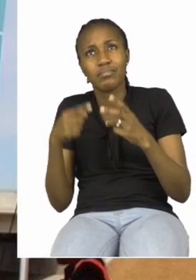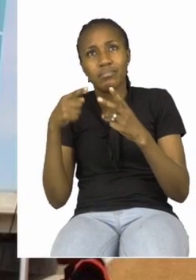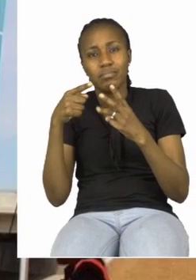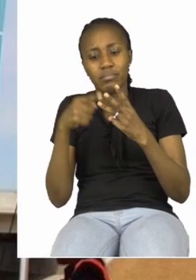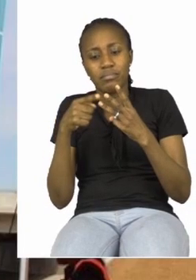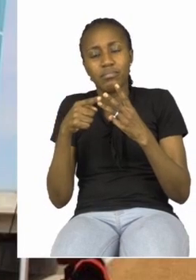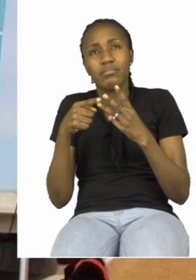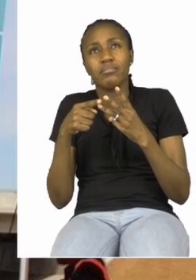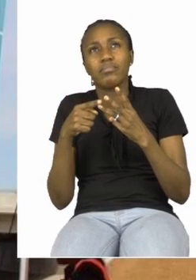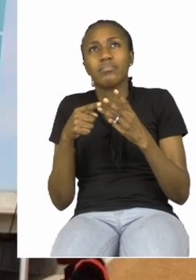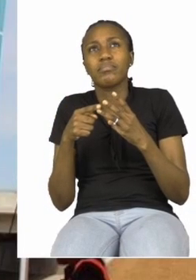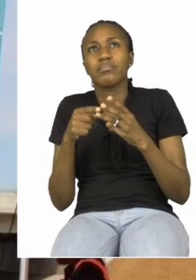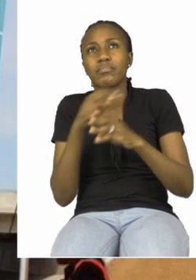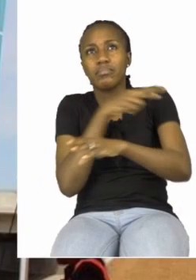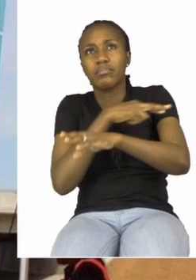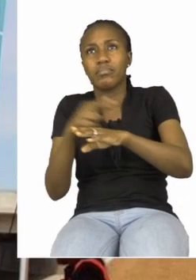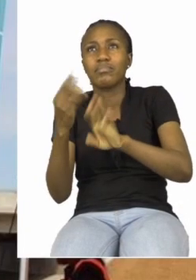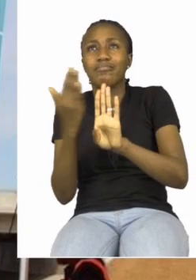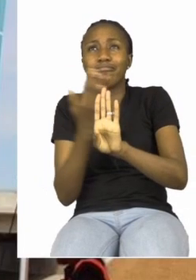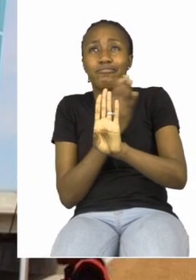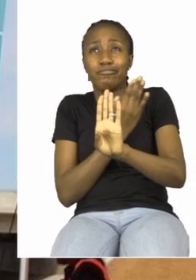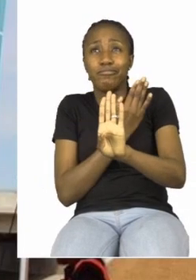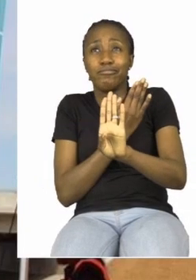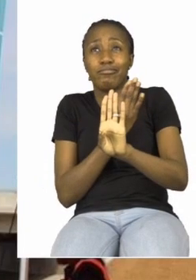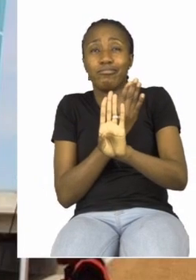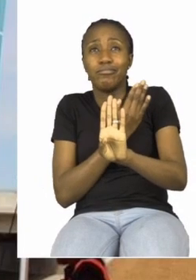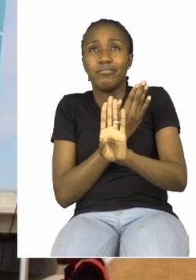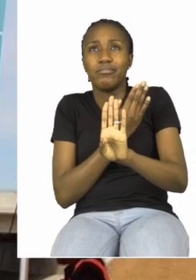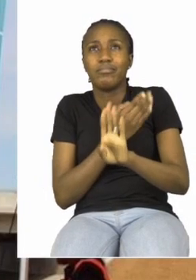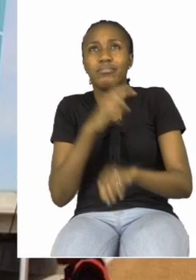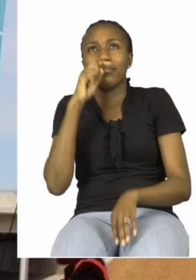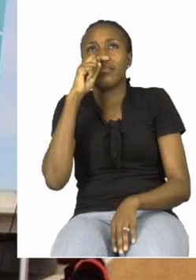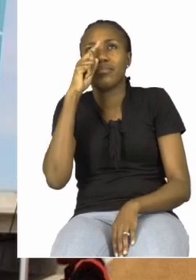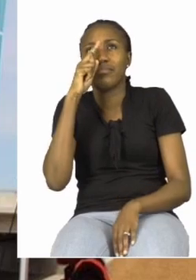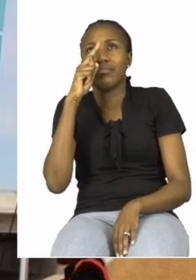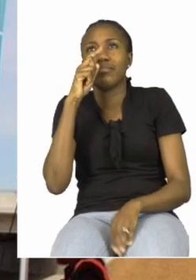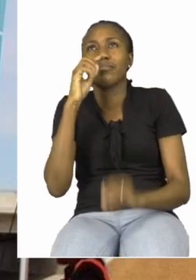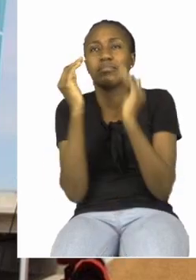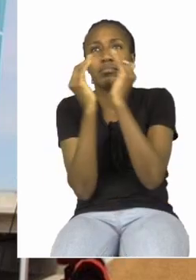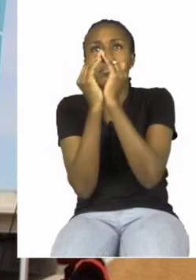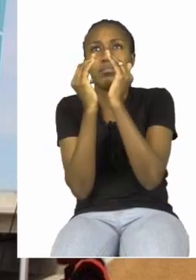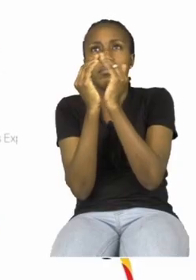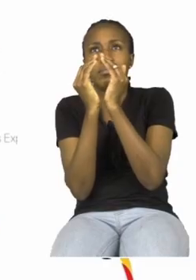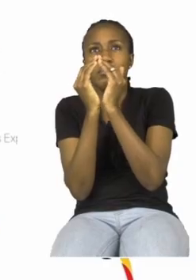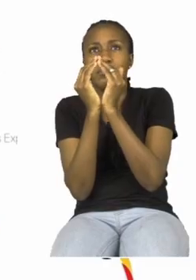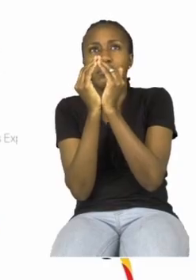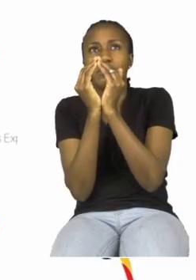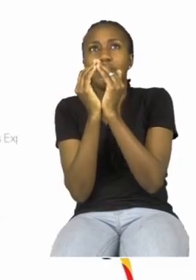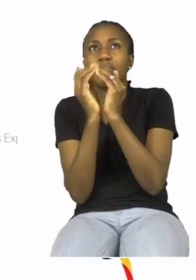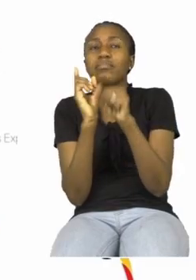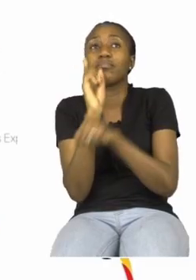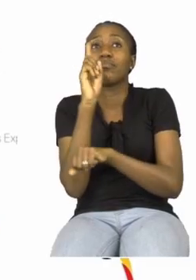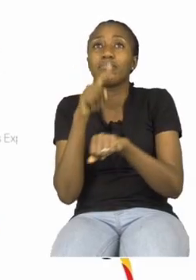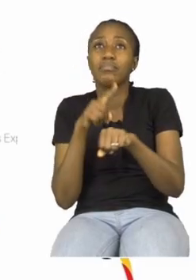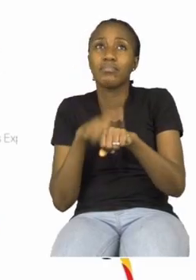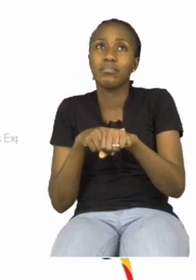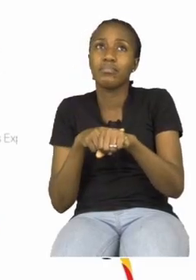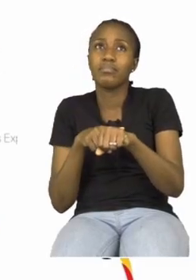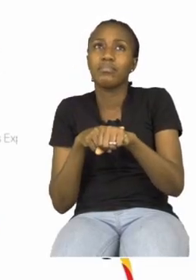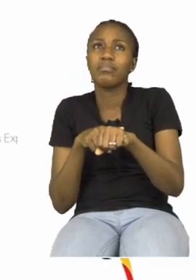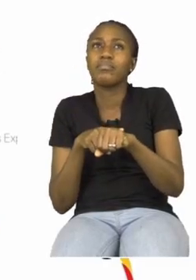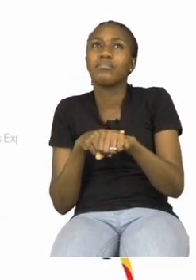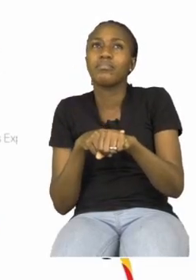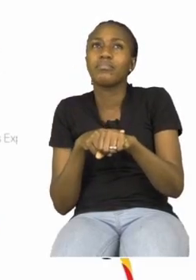safety. And in road safety, I'm very proud. We know that the city of Windhoek yesterday declared that for the first time in the